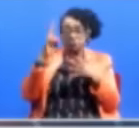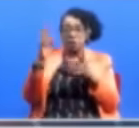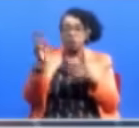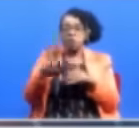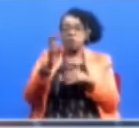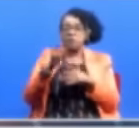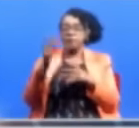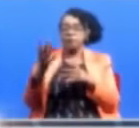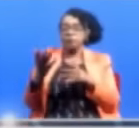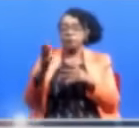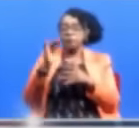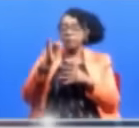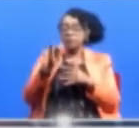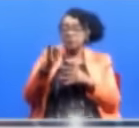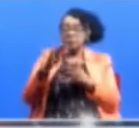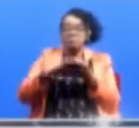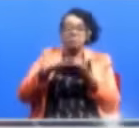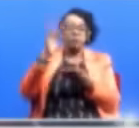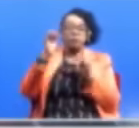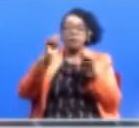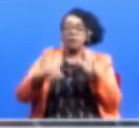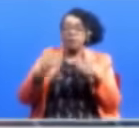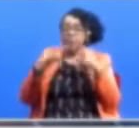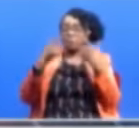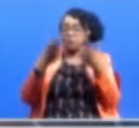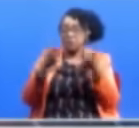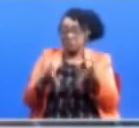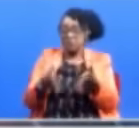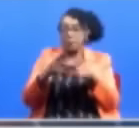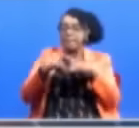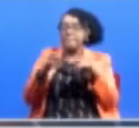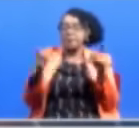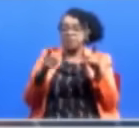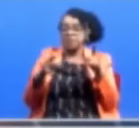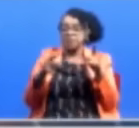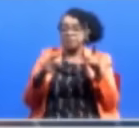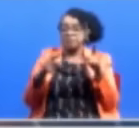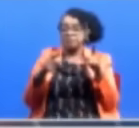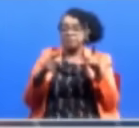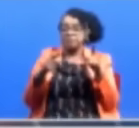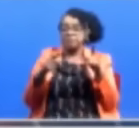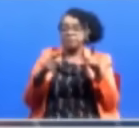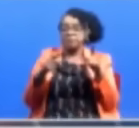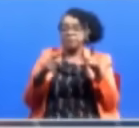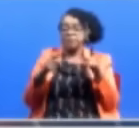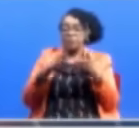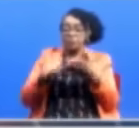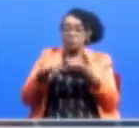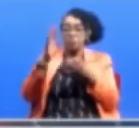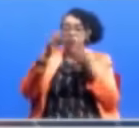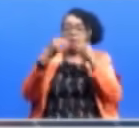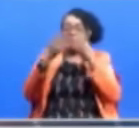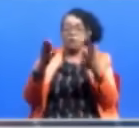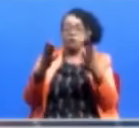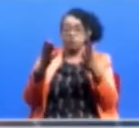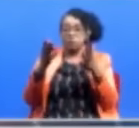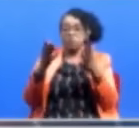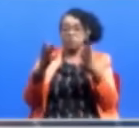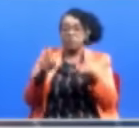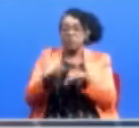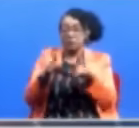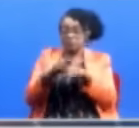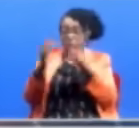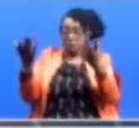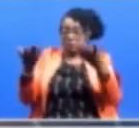looking for. So that is the match we can report as at now, but we do not really know if police will be seeking custodial orders to